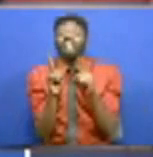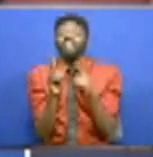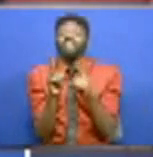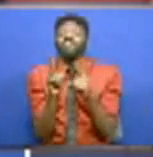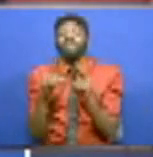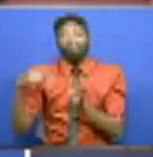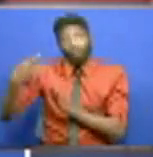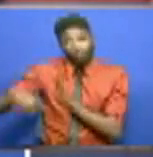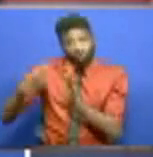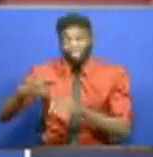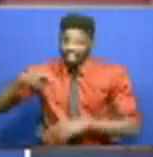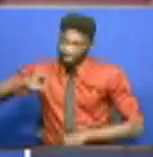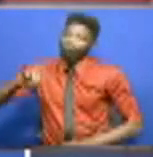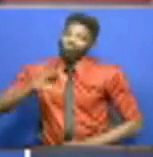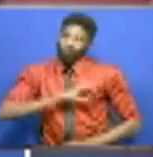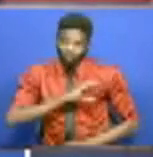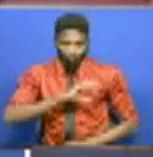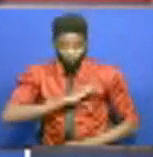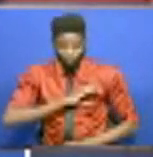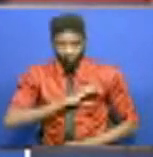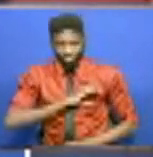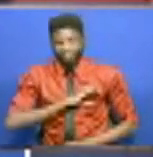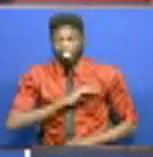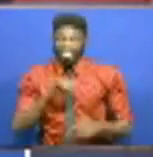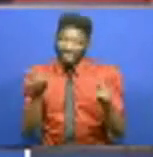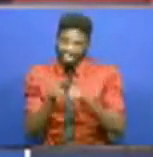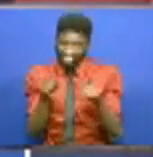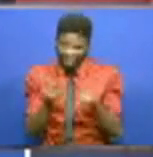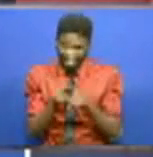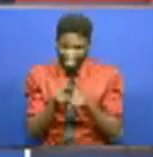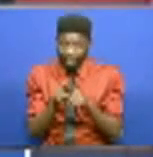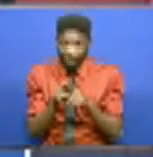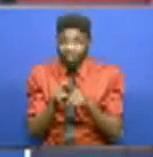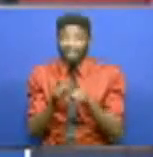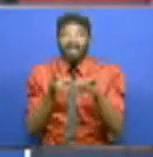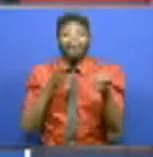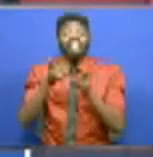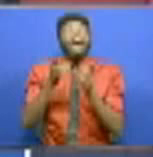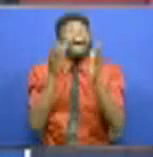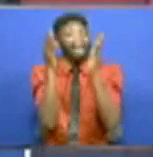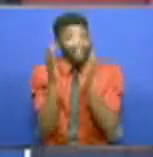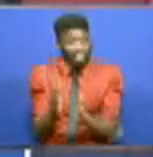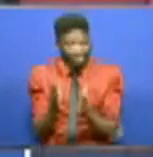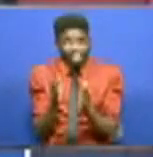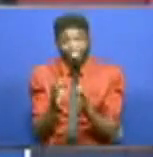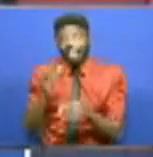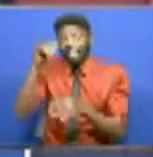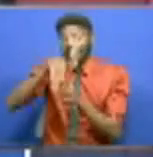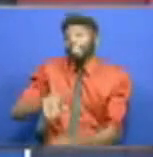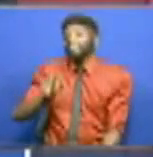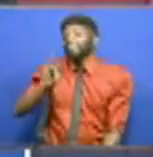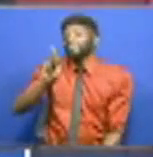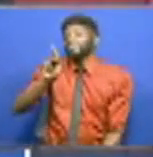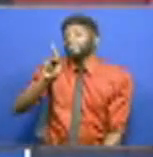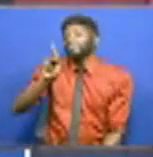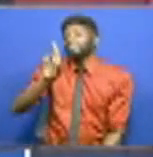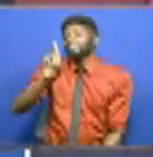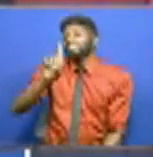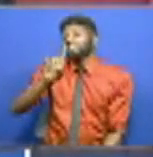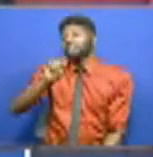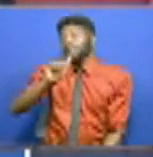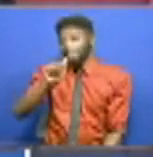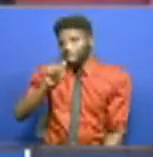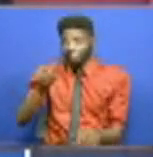factories own them, and the factories are actually the directors who are directors in KTDA Holding are directors of tea